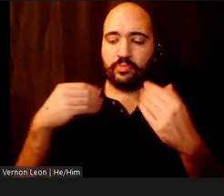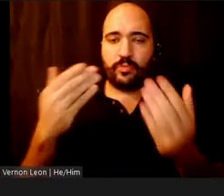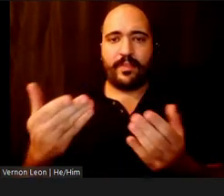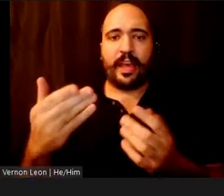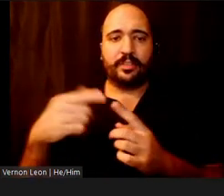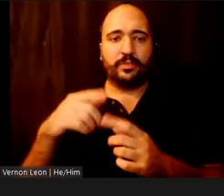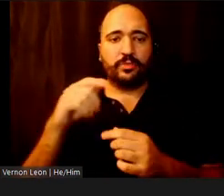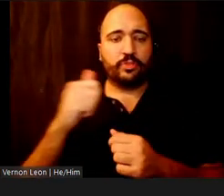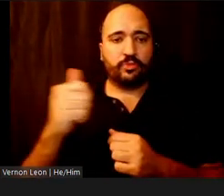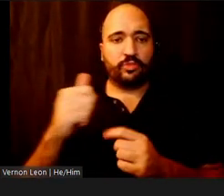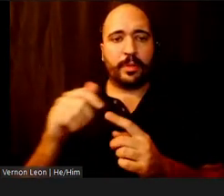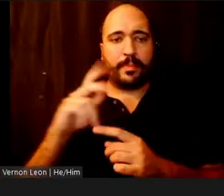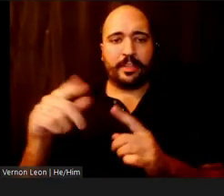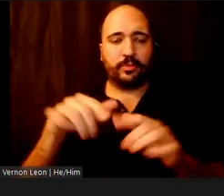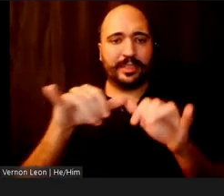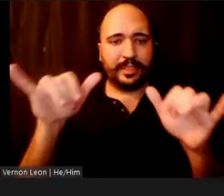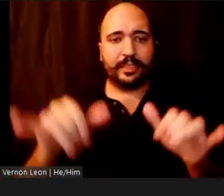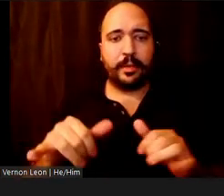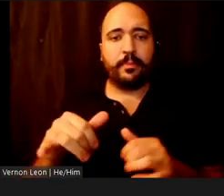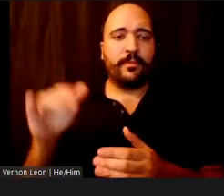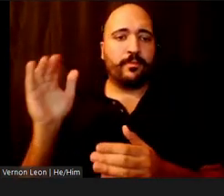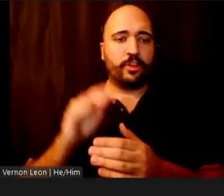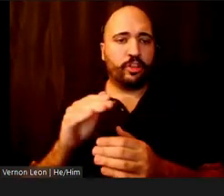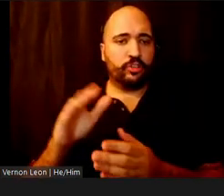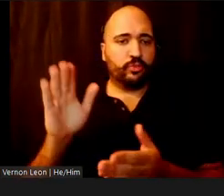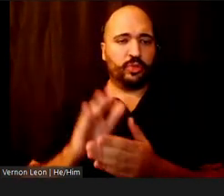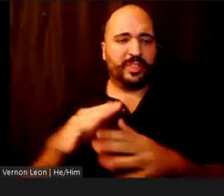commuters back to the system, further reducing congestion.